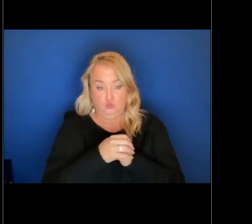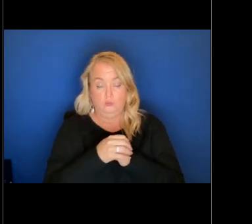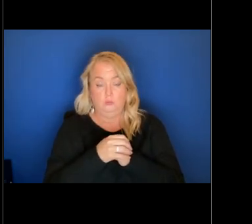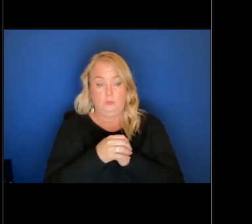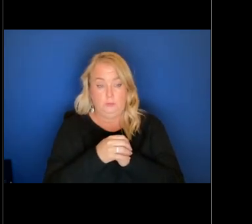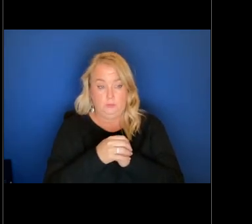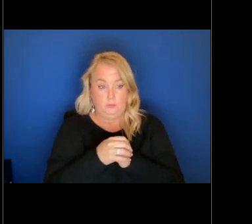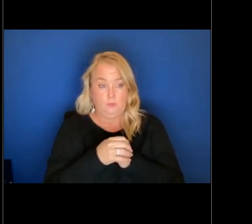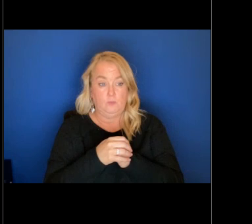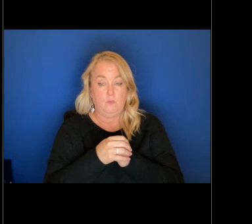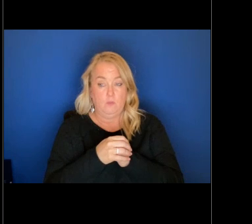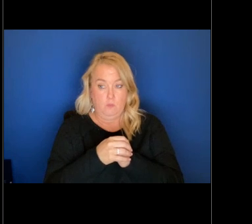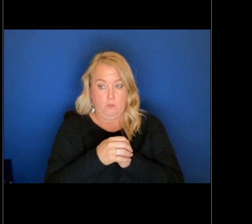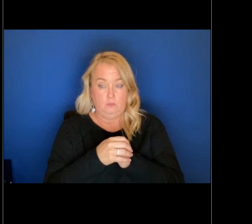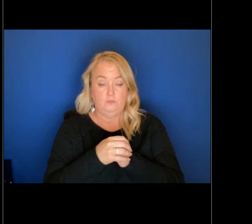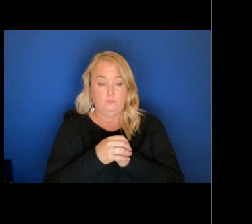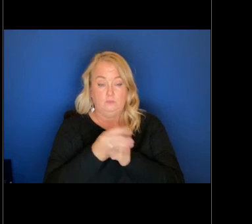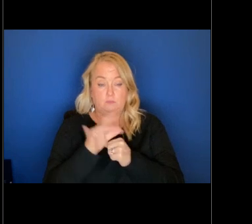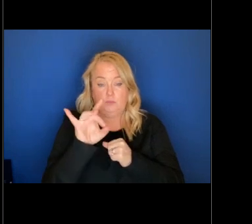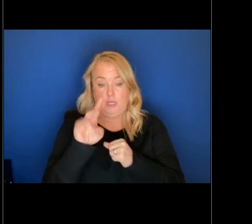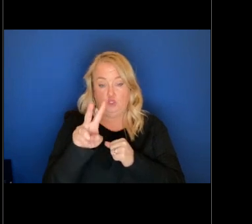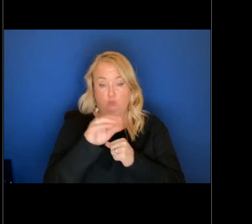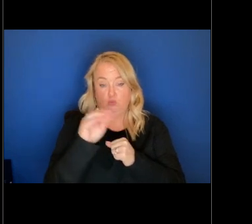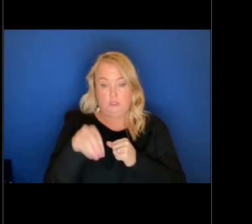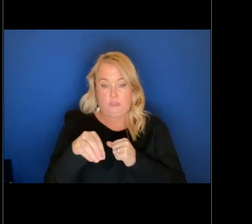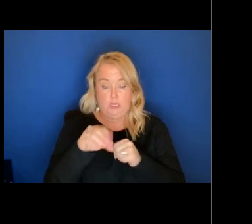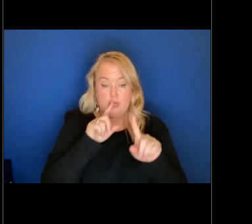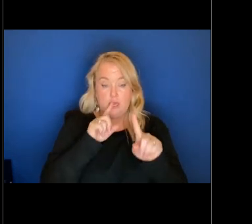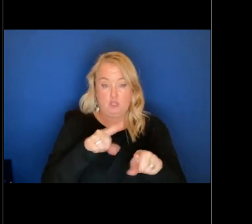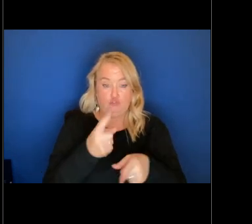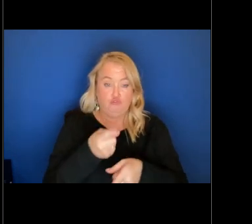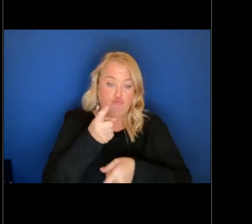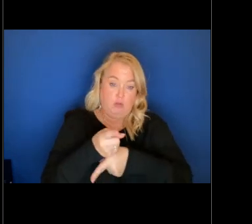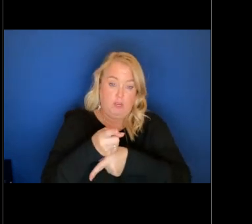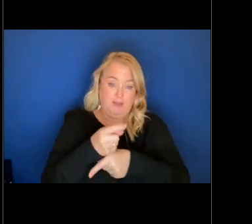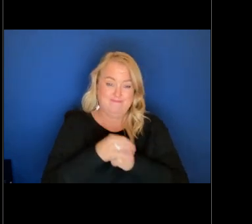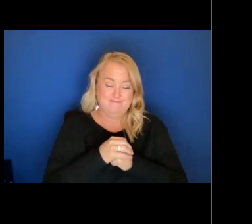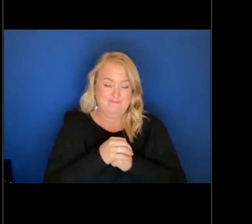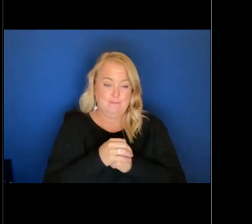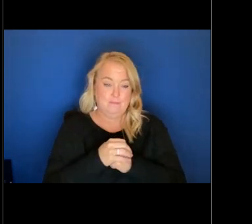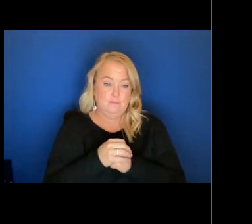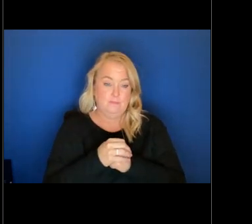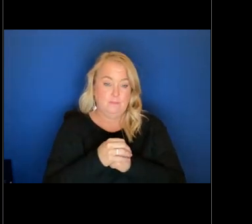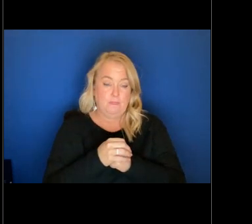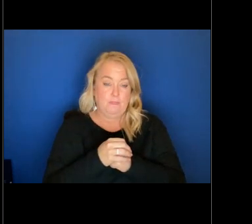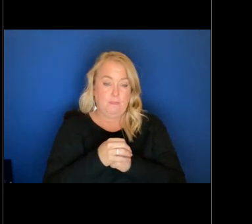true. And 82% of the people who answered that question got that one right.